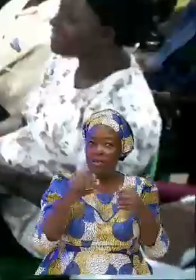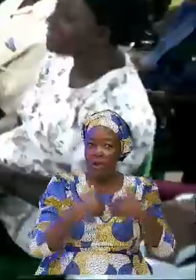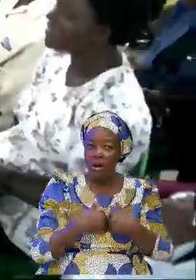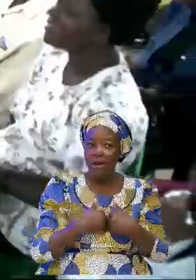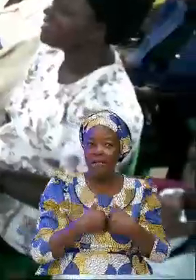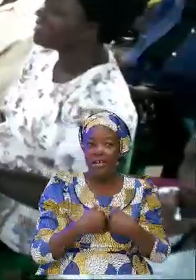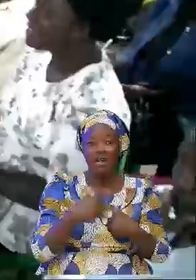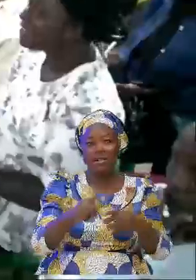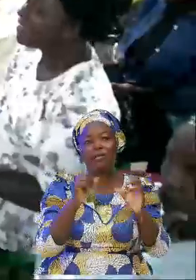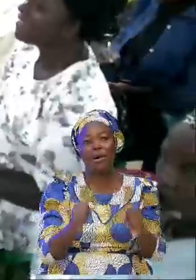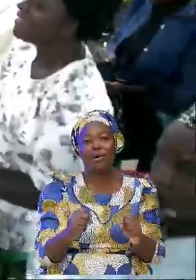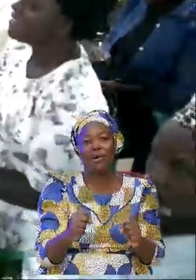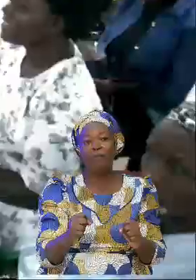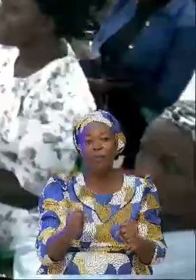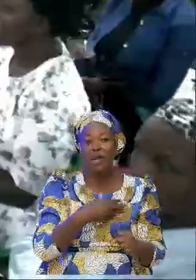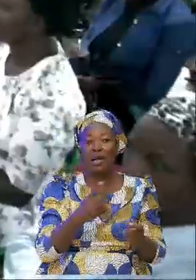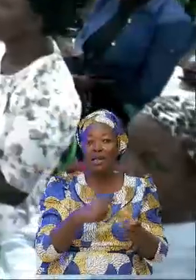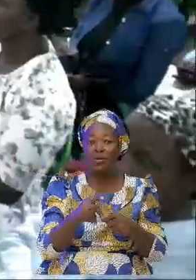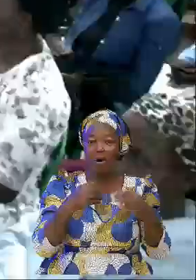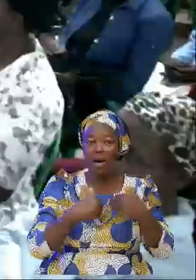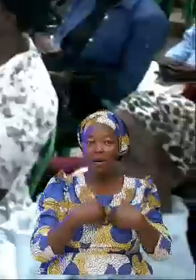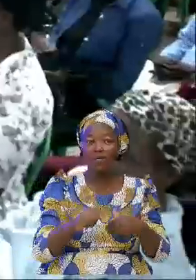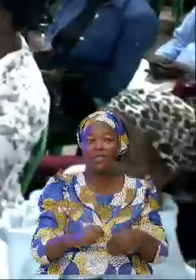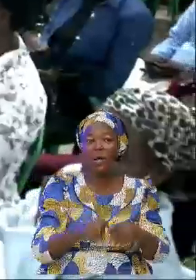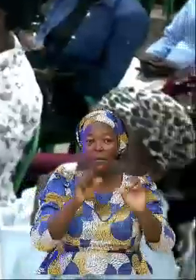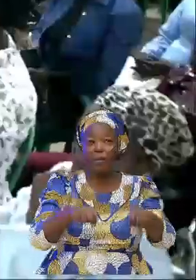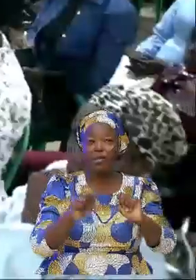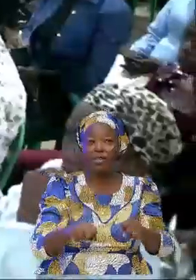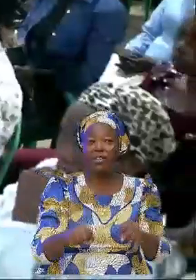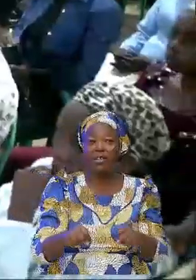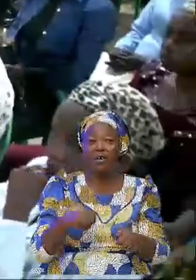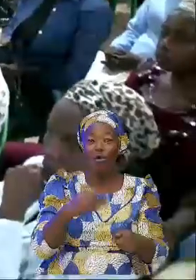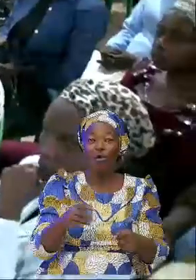When you become a child of God, then you have the